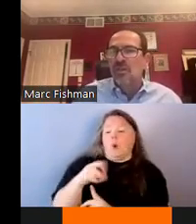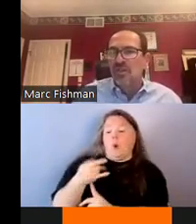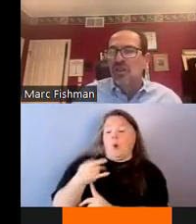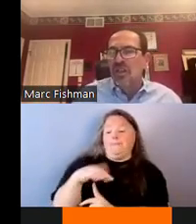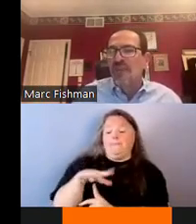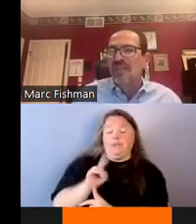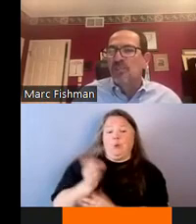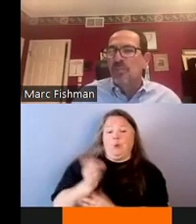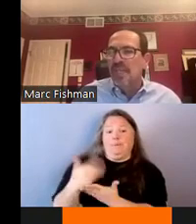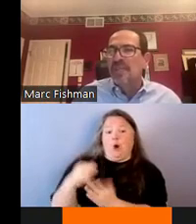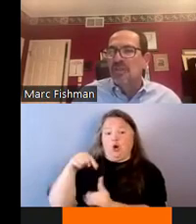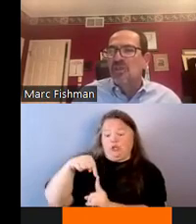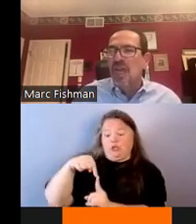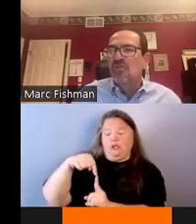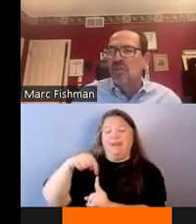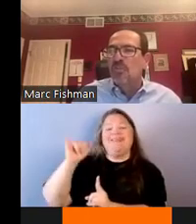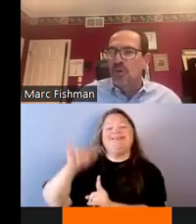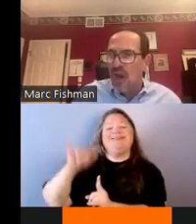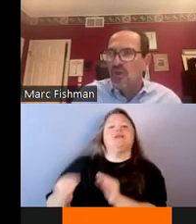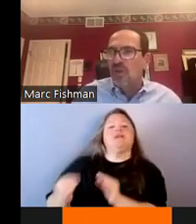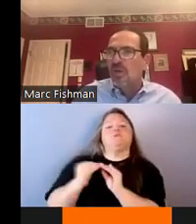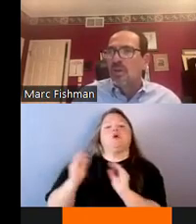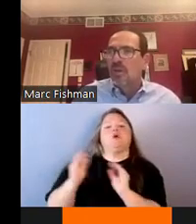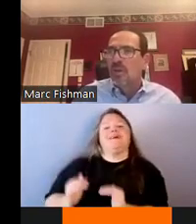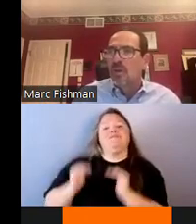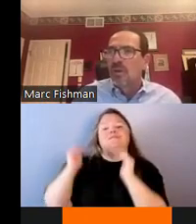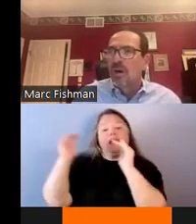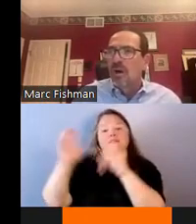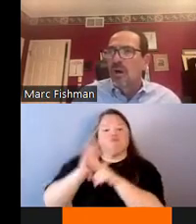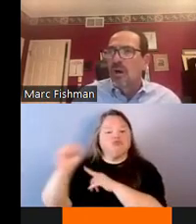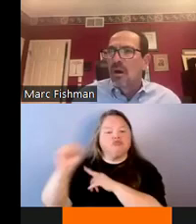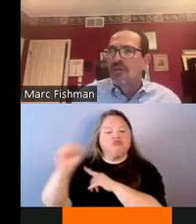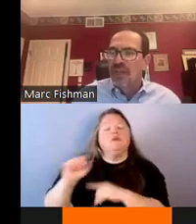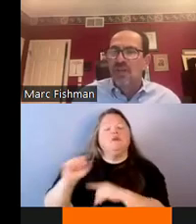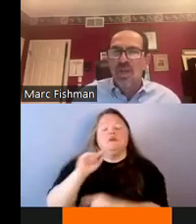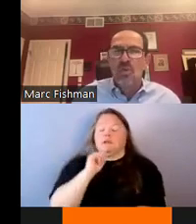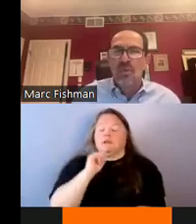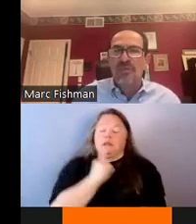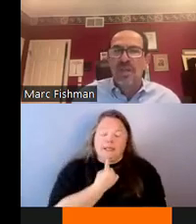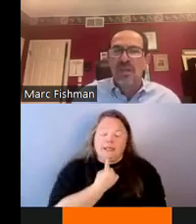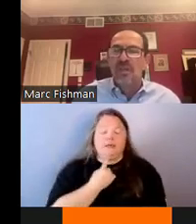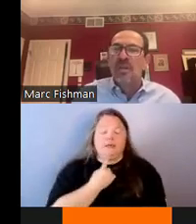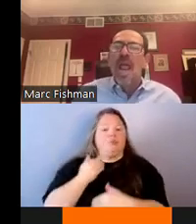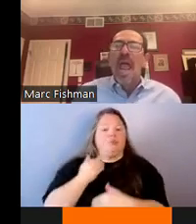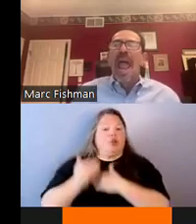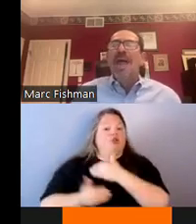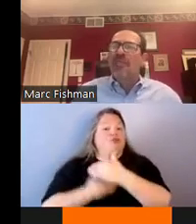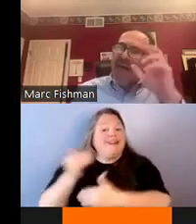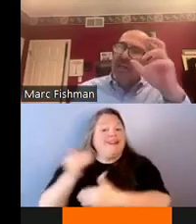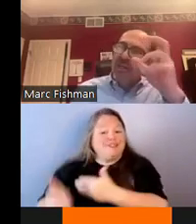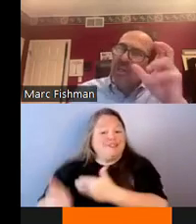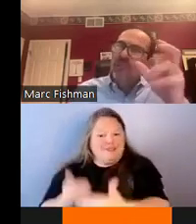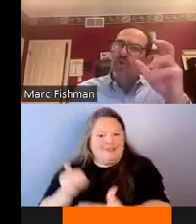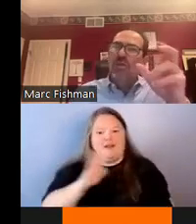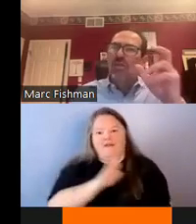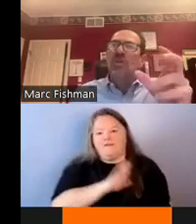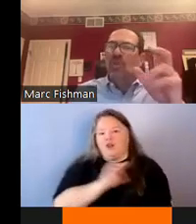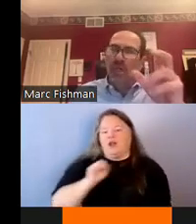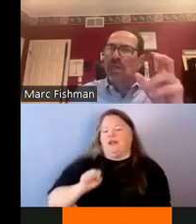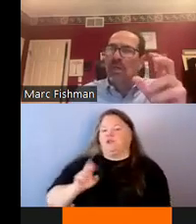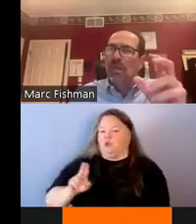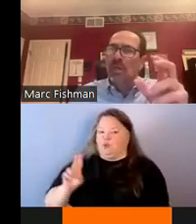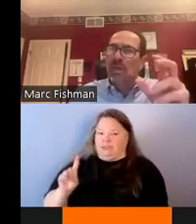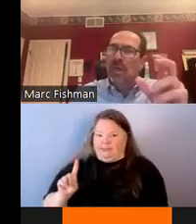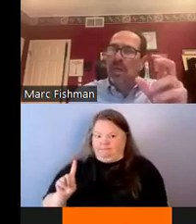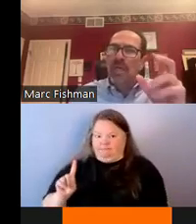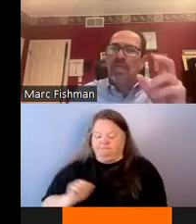the illness is an advanced malignant stage in the progression of the continuum of the illness. And that